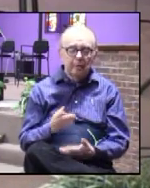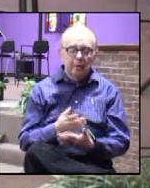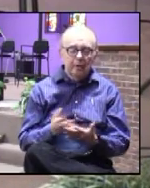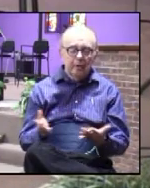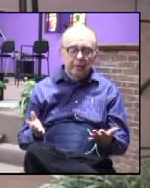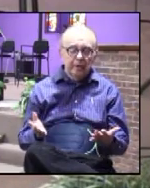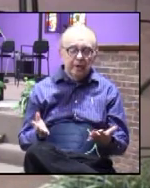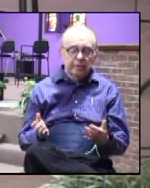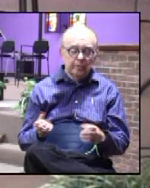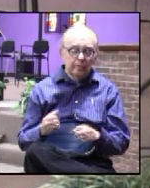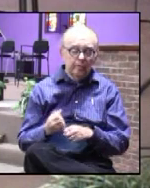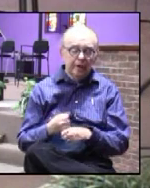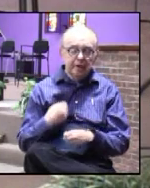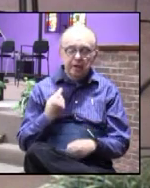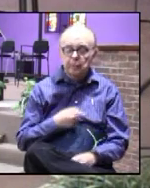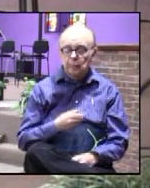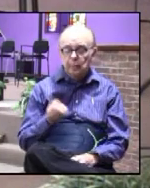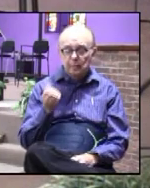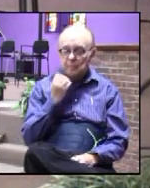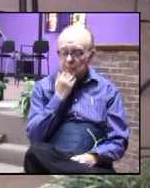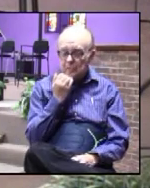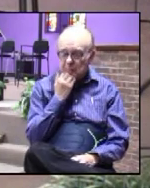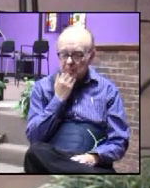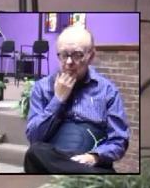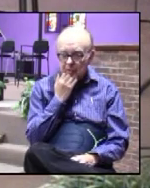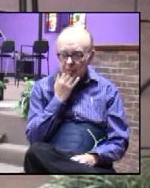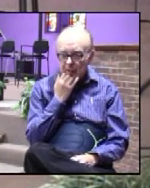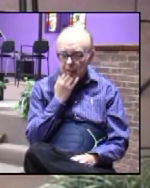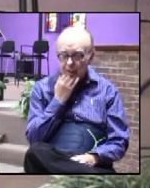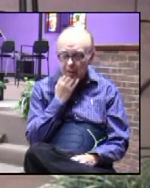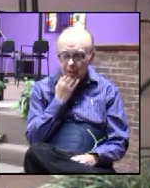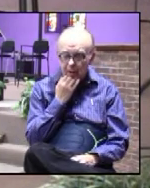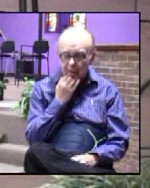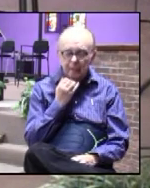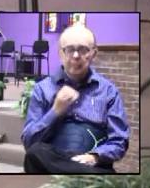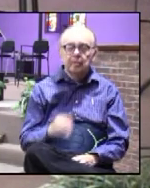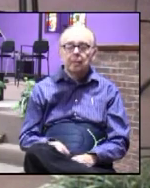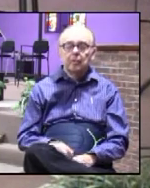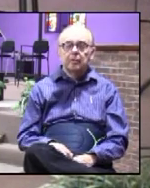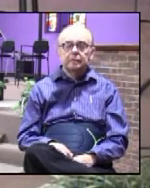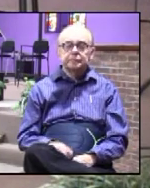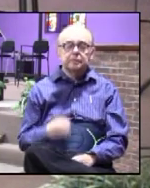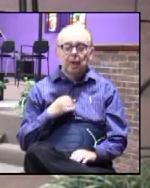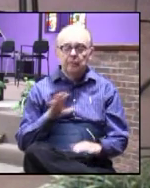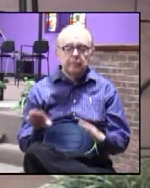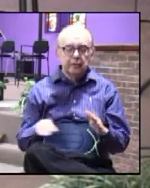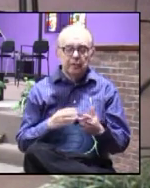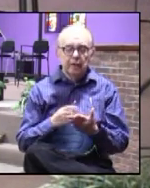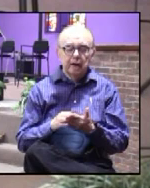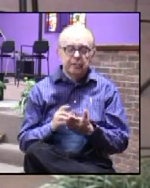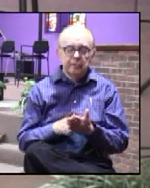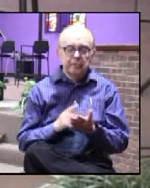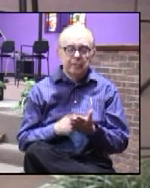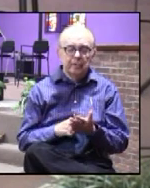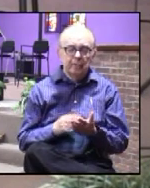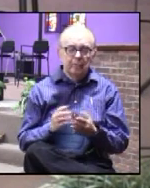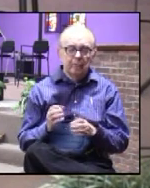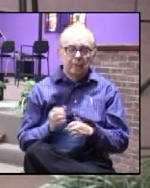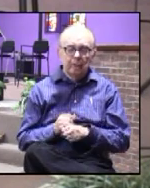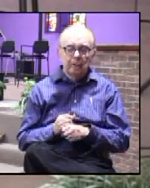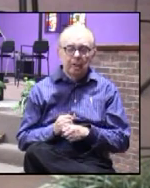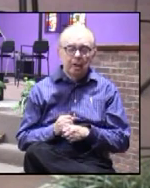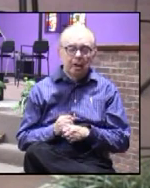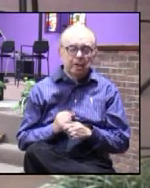things wrong. Please understand. I know. I've done that sometimes. I got ahead of